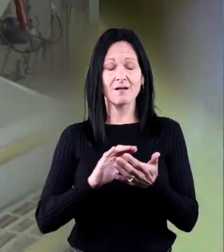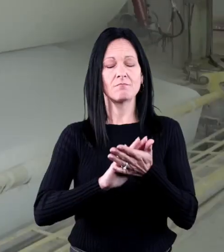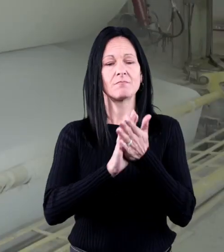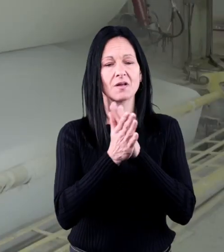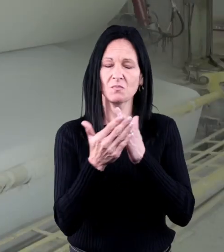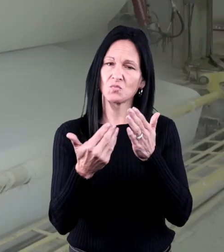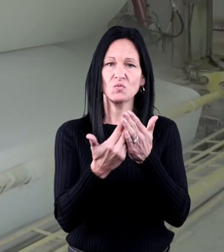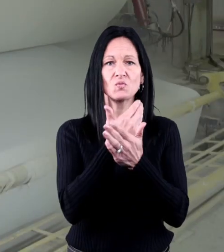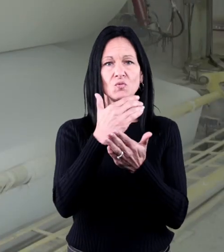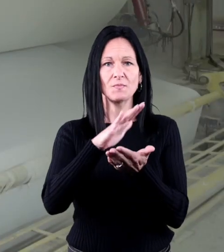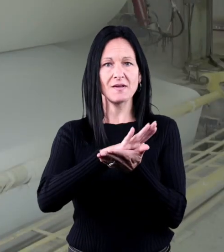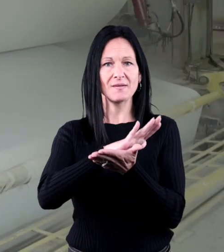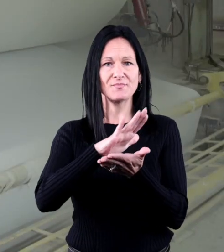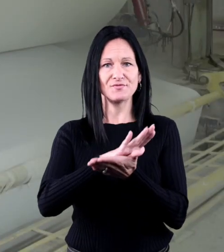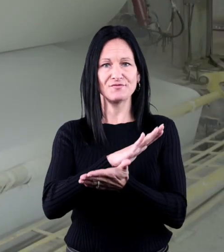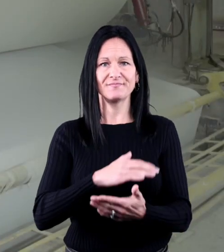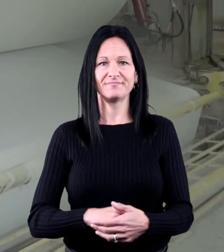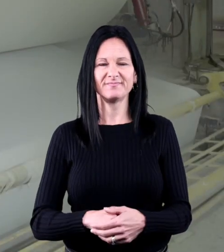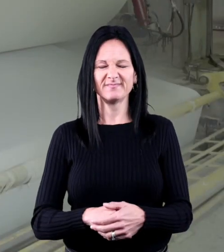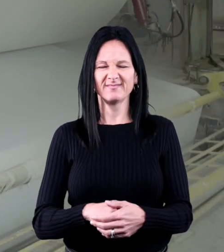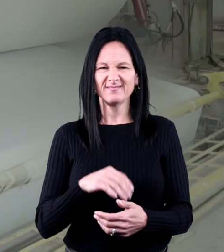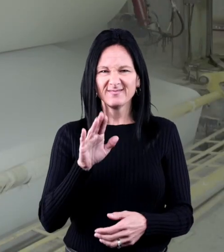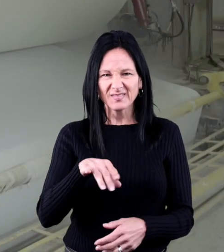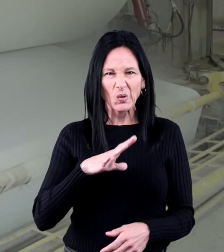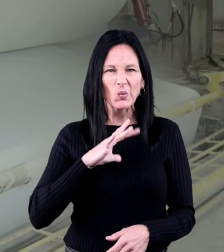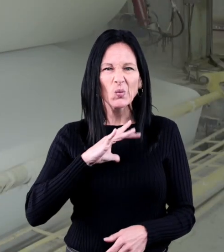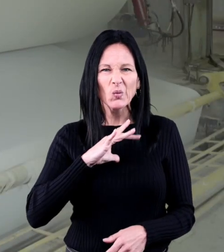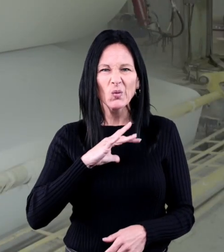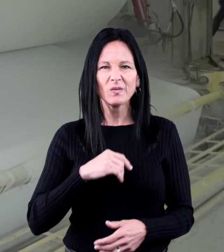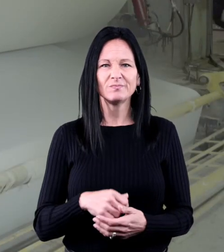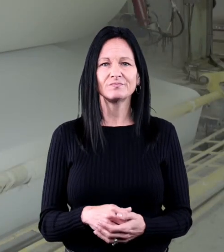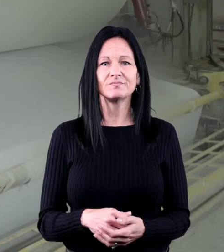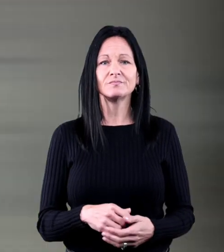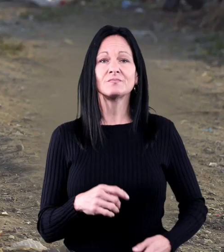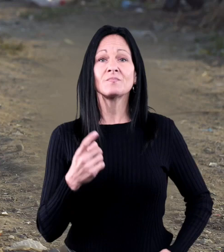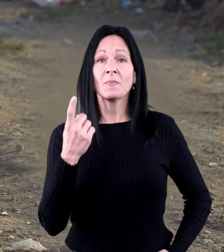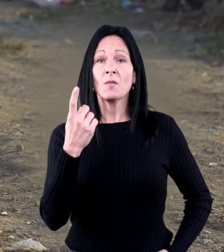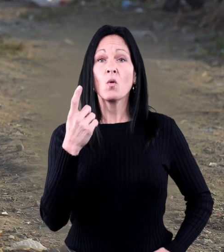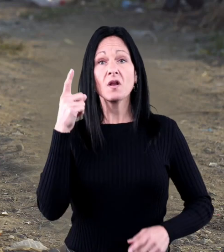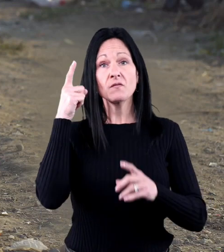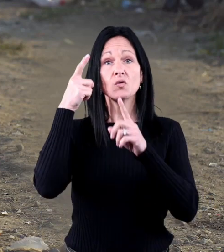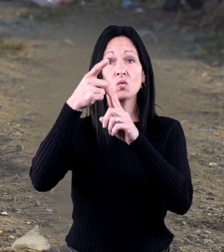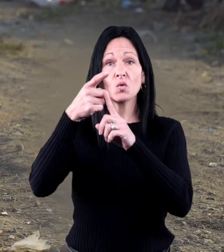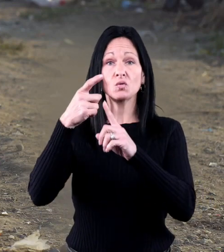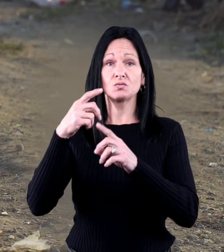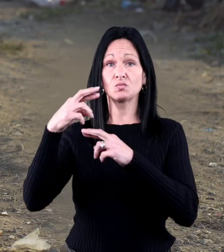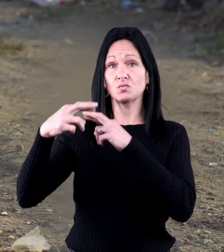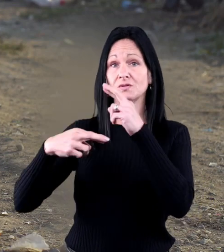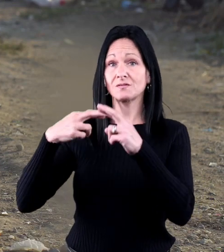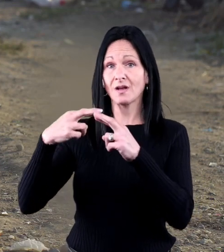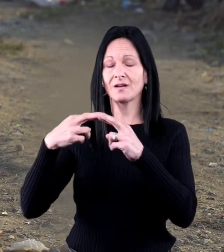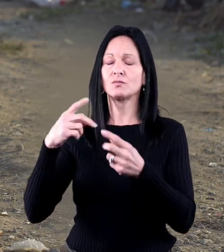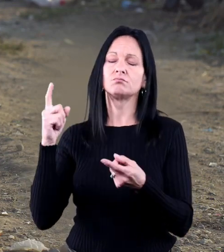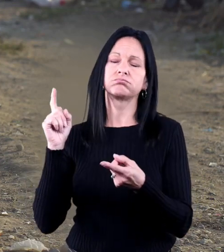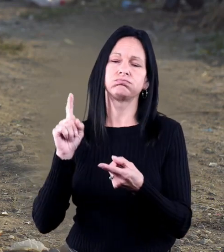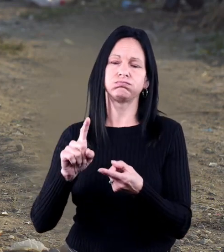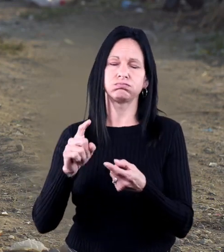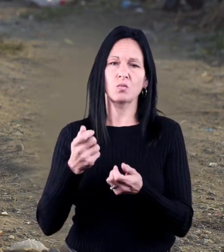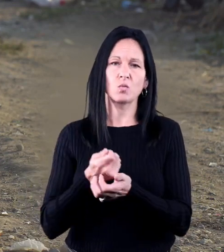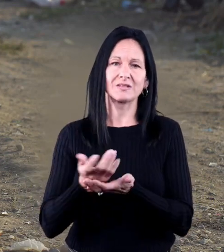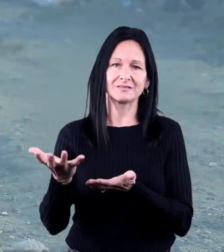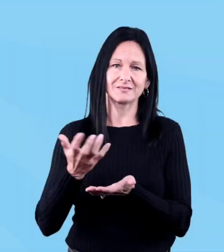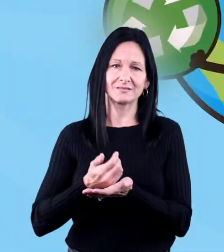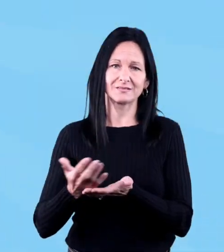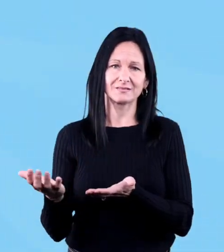Then it's ready to be made into new paper. Pretty neat, huh? One of the goals of recycling is to reduce waste.